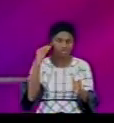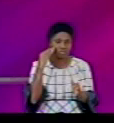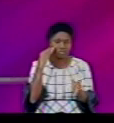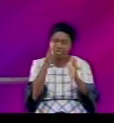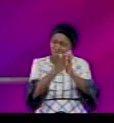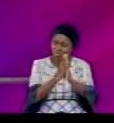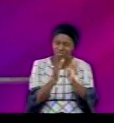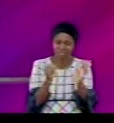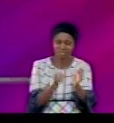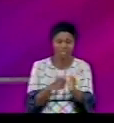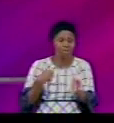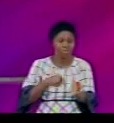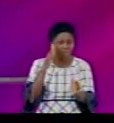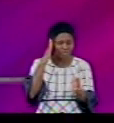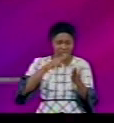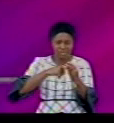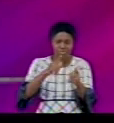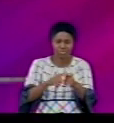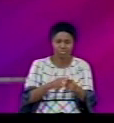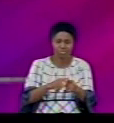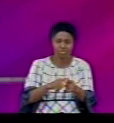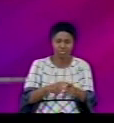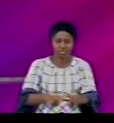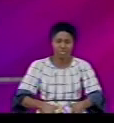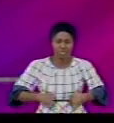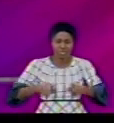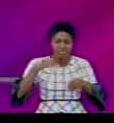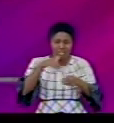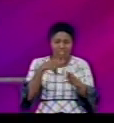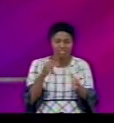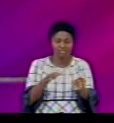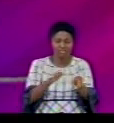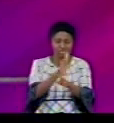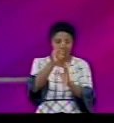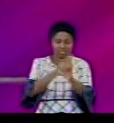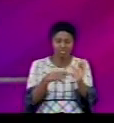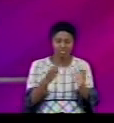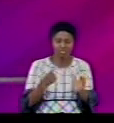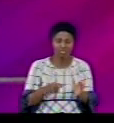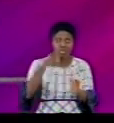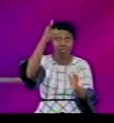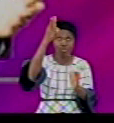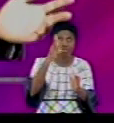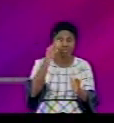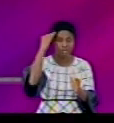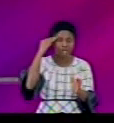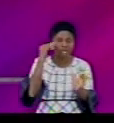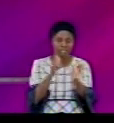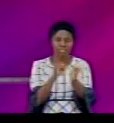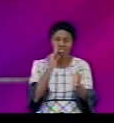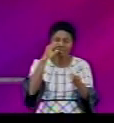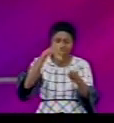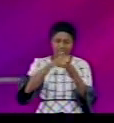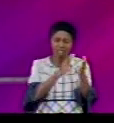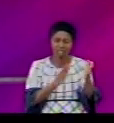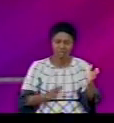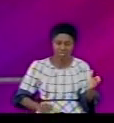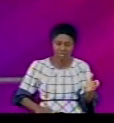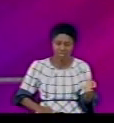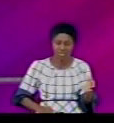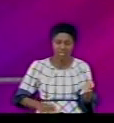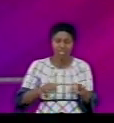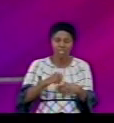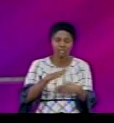the fullness of the Godhead that is in Christ. It will become a reality in all areas of our